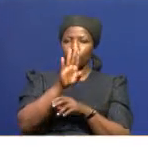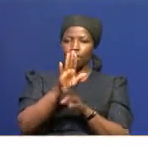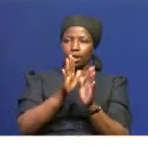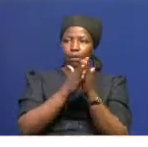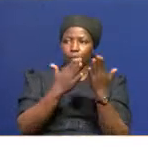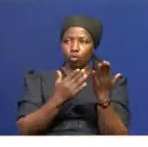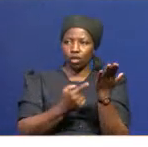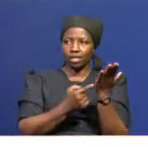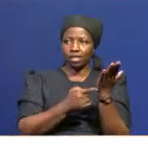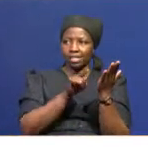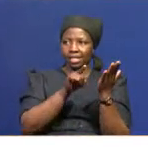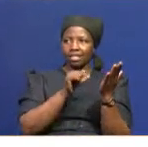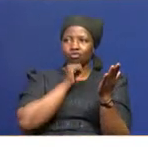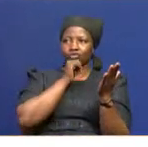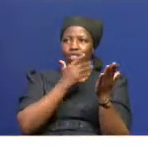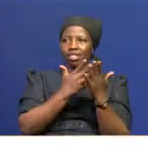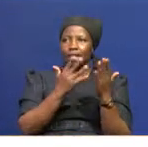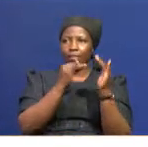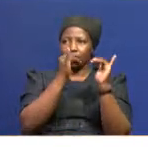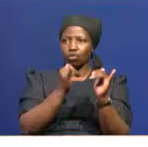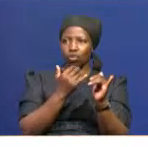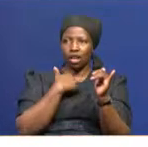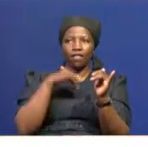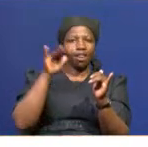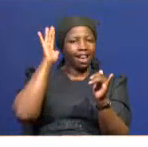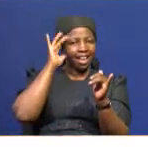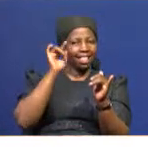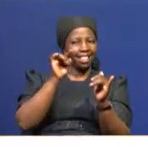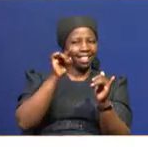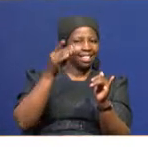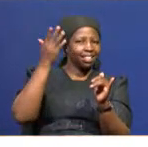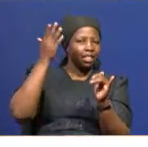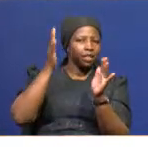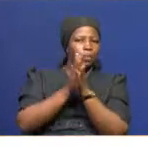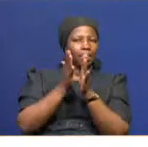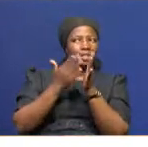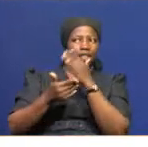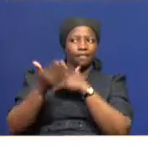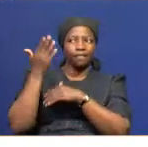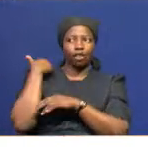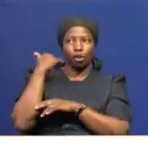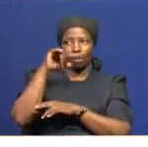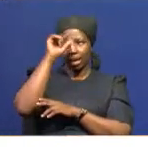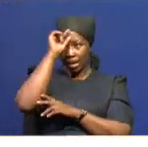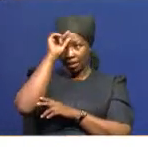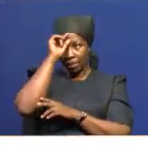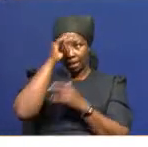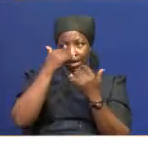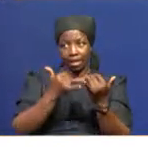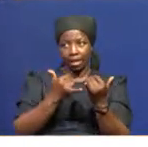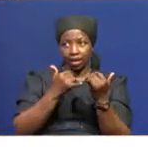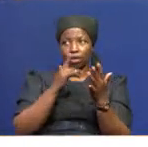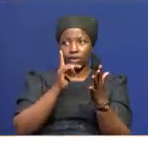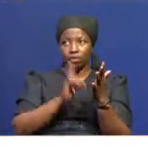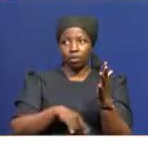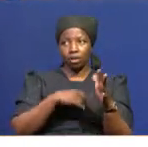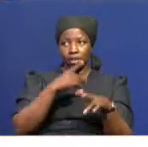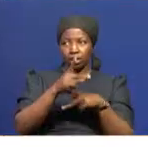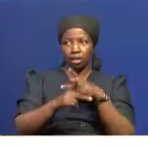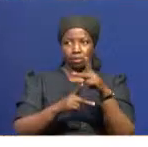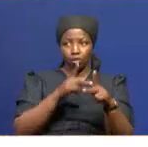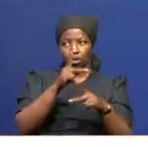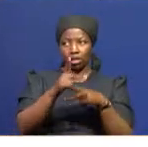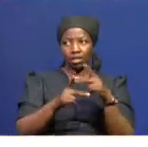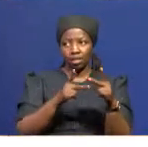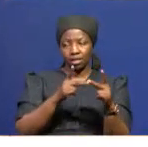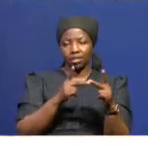not something new. We actually heard of it first time with the previous regime. So what is the progress with what the previous regime